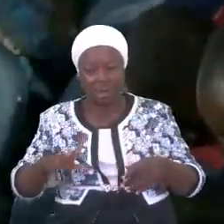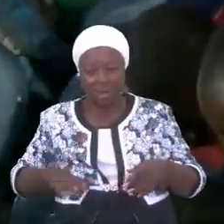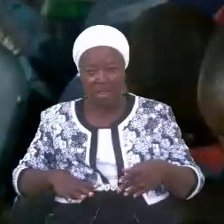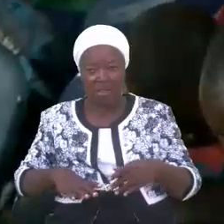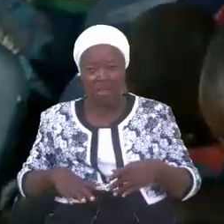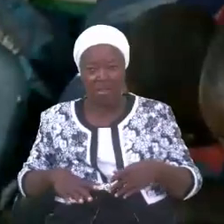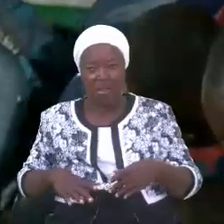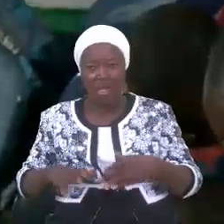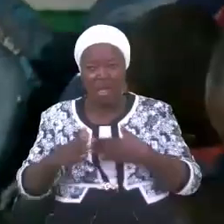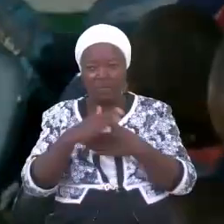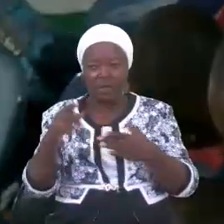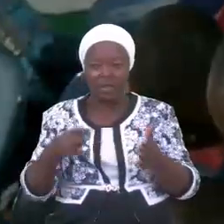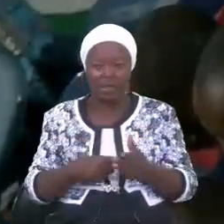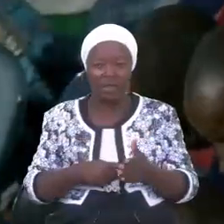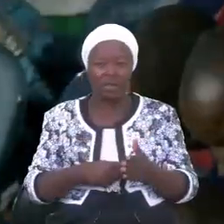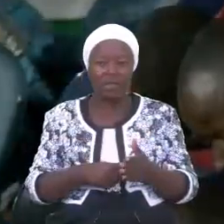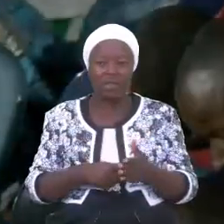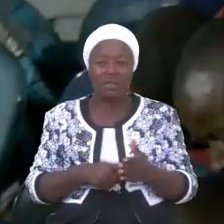message,